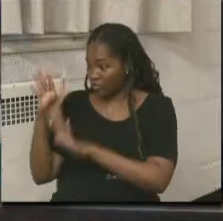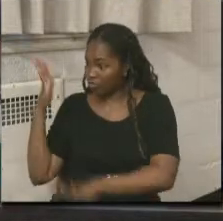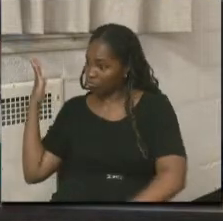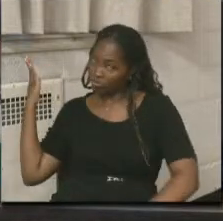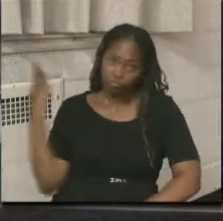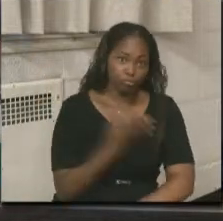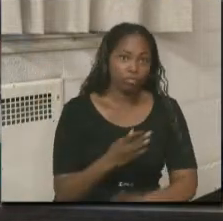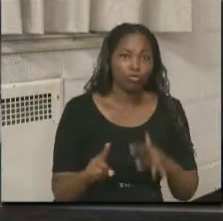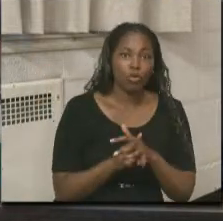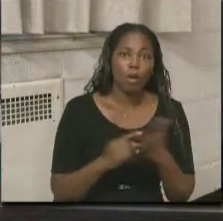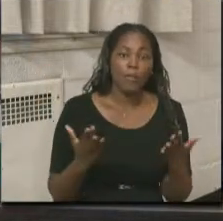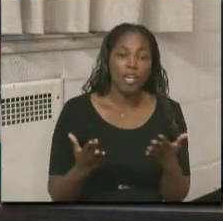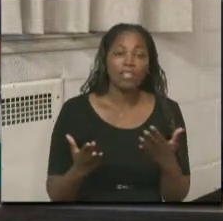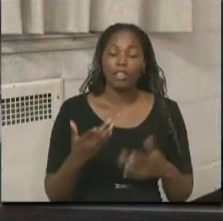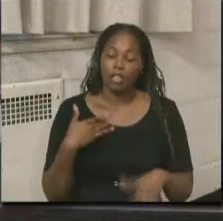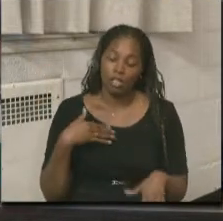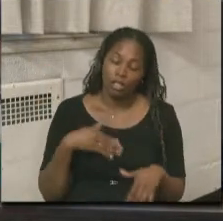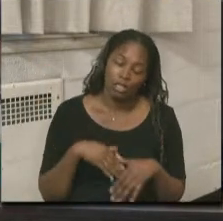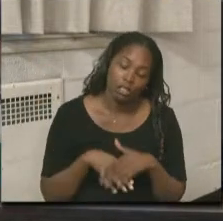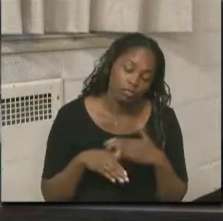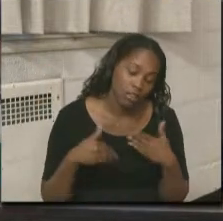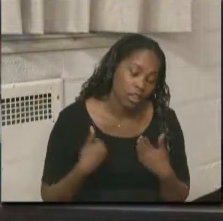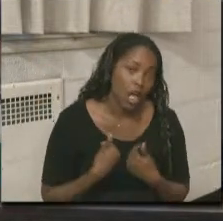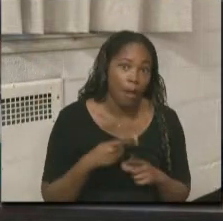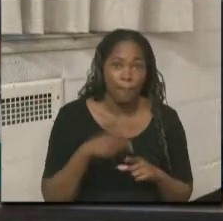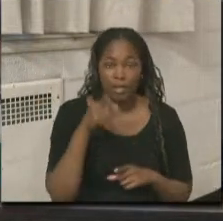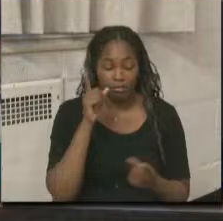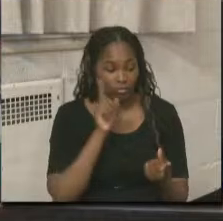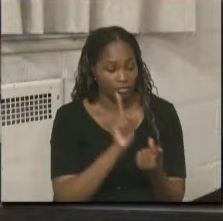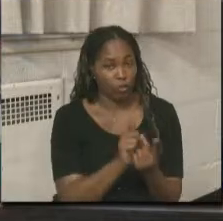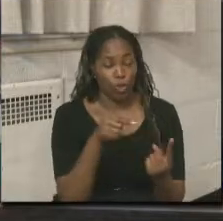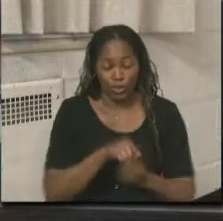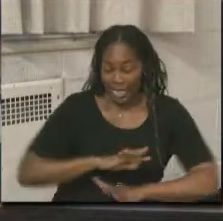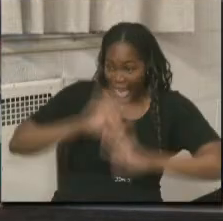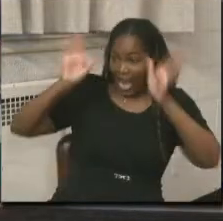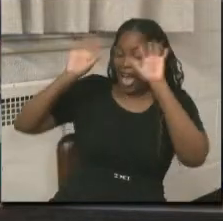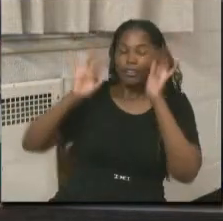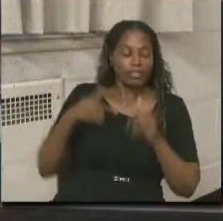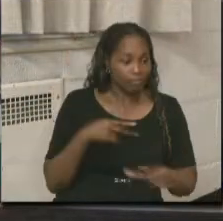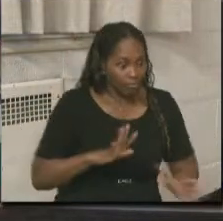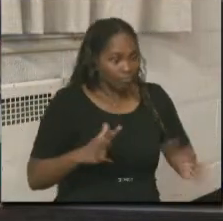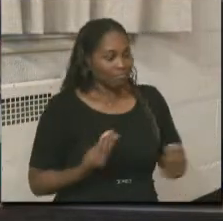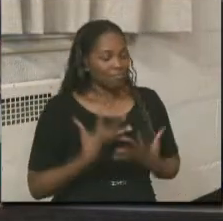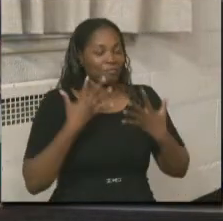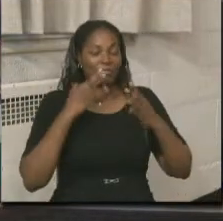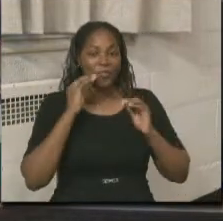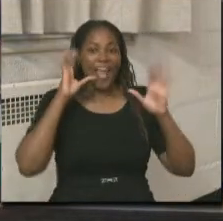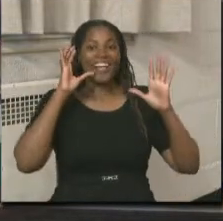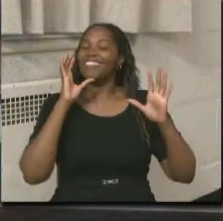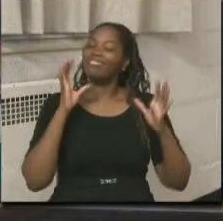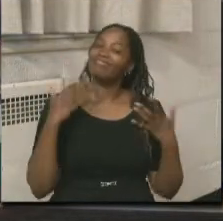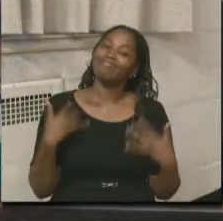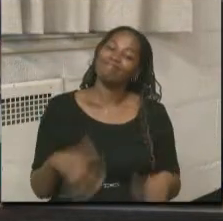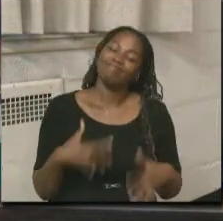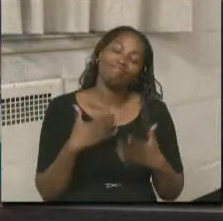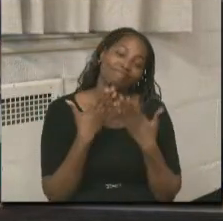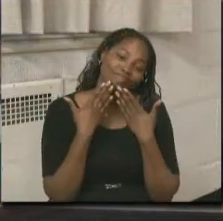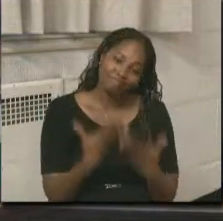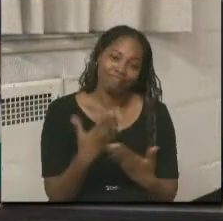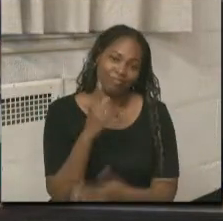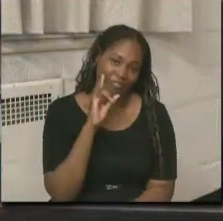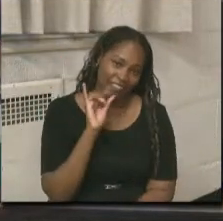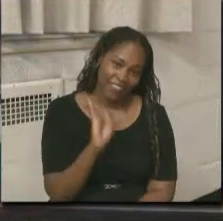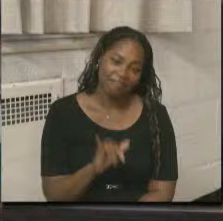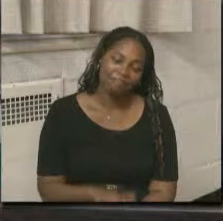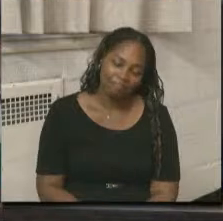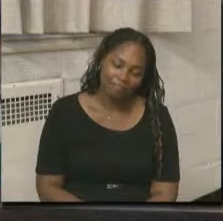up. Many times, woke me up in a meeting when I was half asleep. So I definitely appreciate you for that. And just like everyone